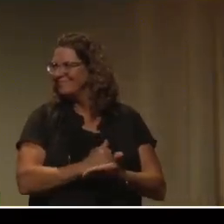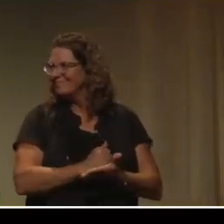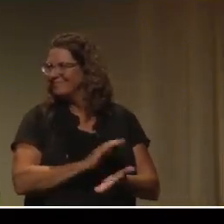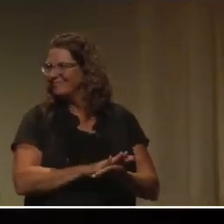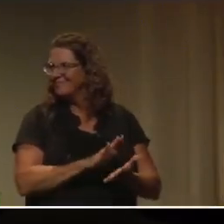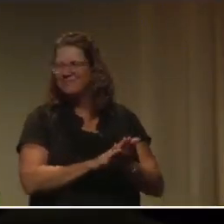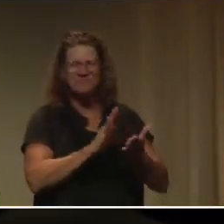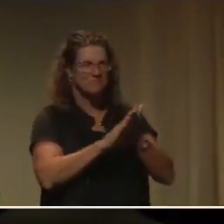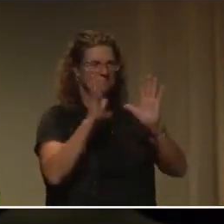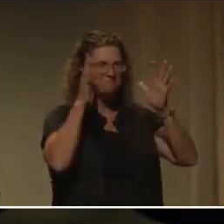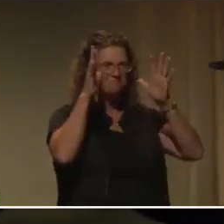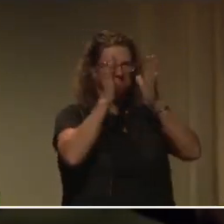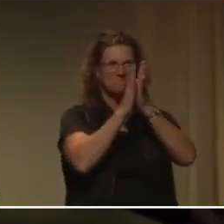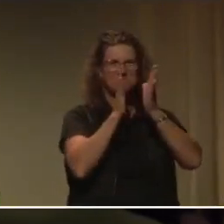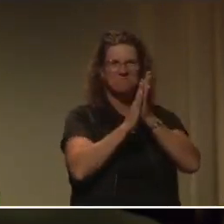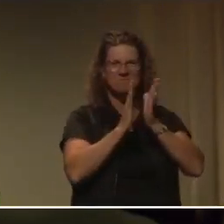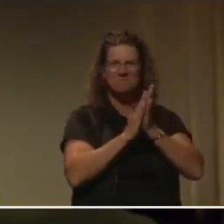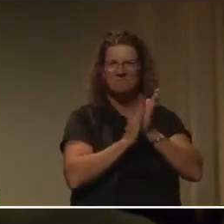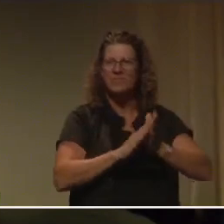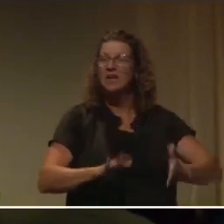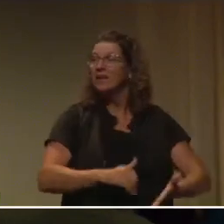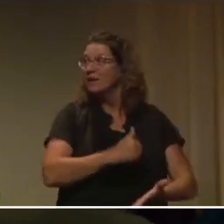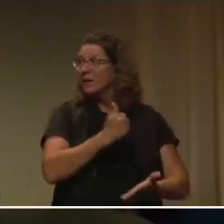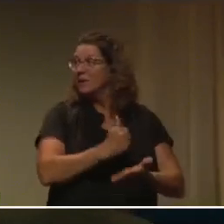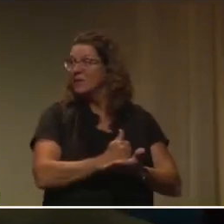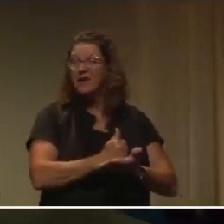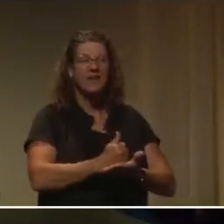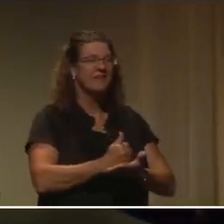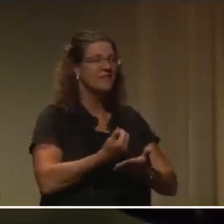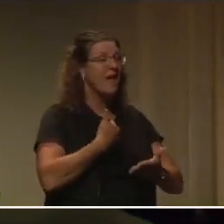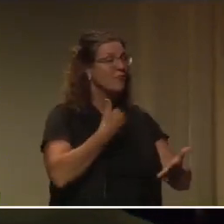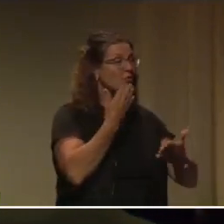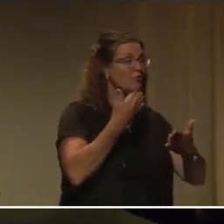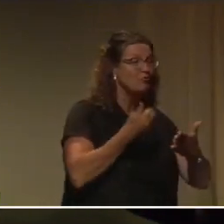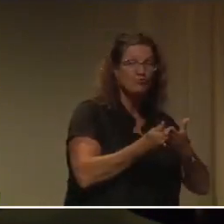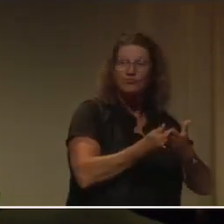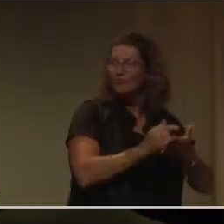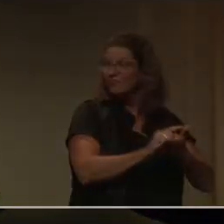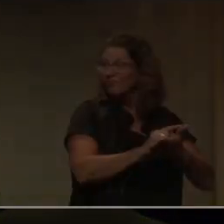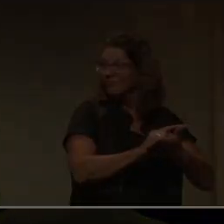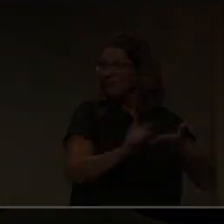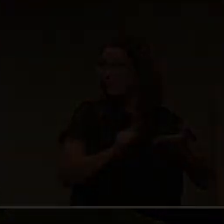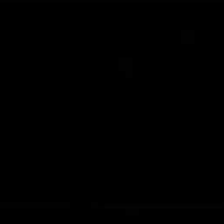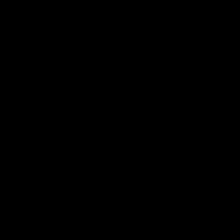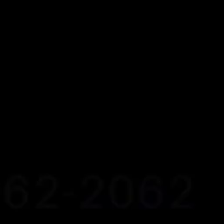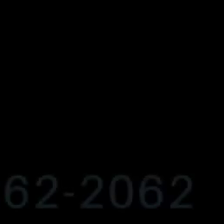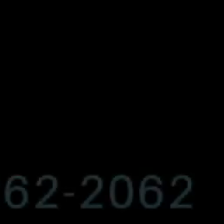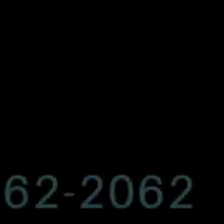faith and hope.